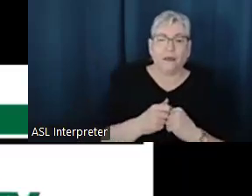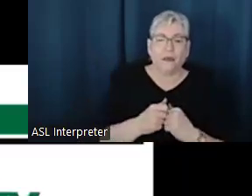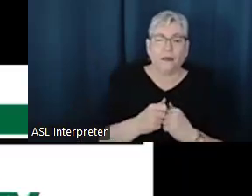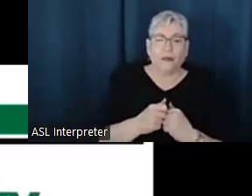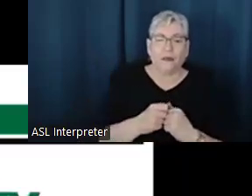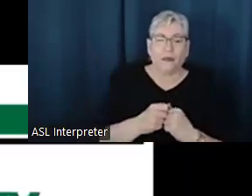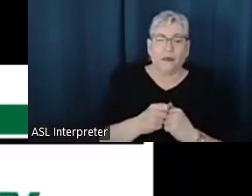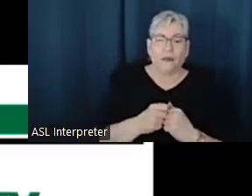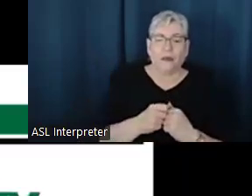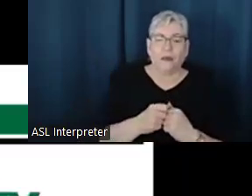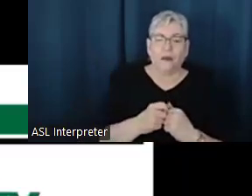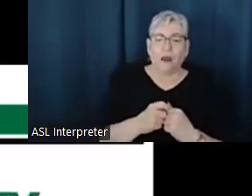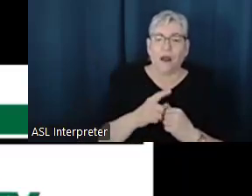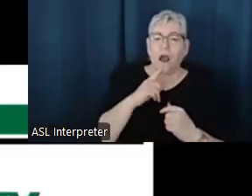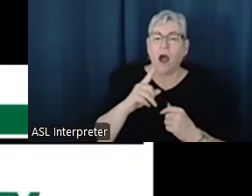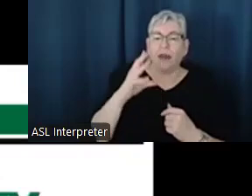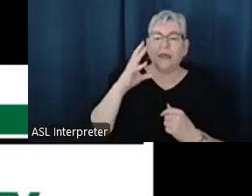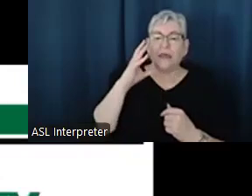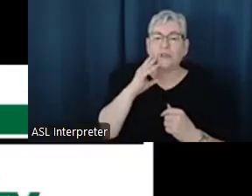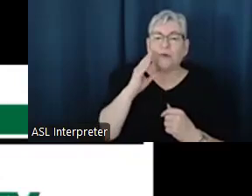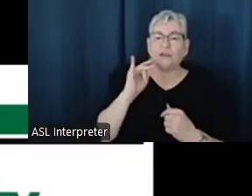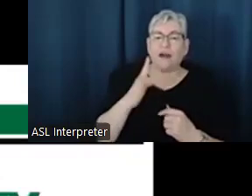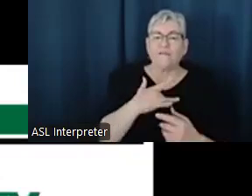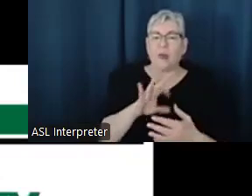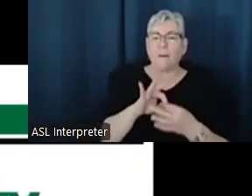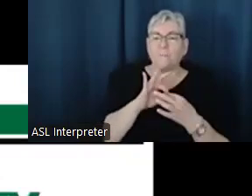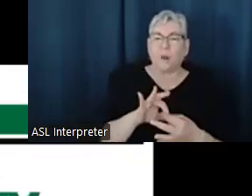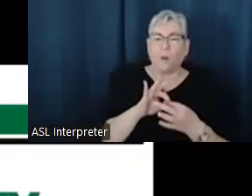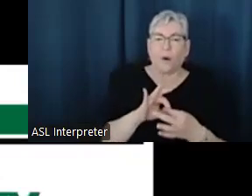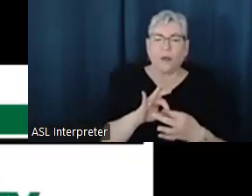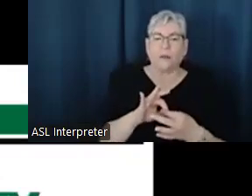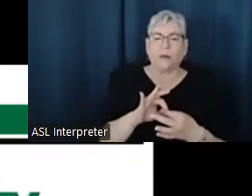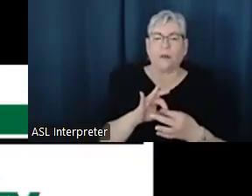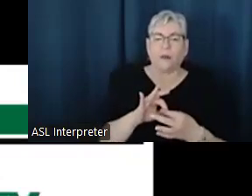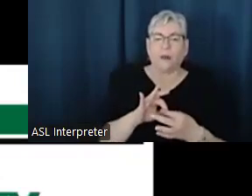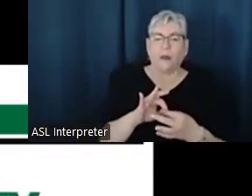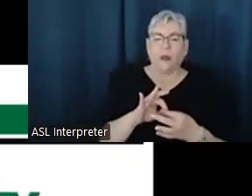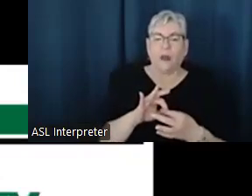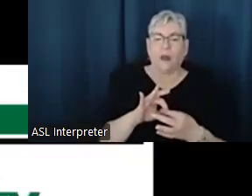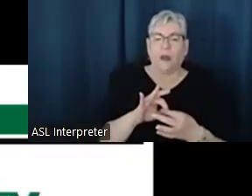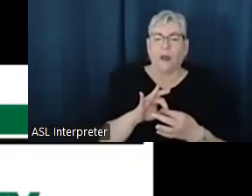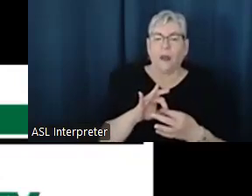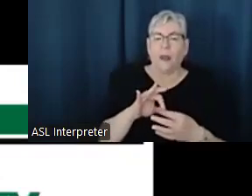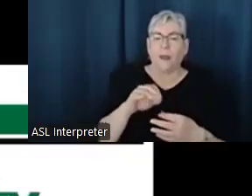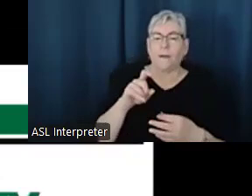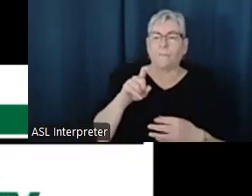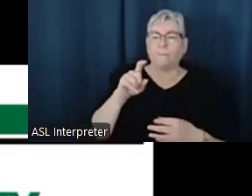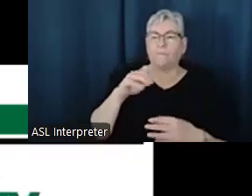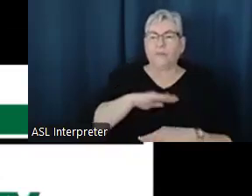experience of belonging, mattering, and meeting of needs. So we talk about 4 different elements to this